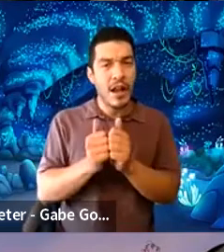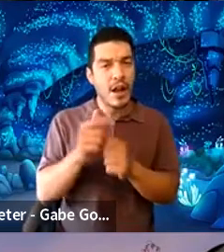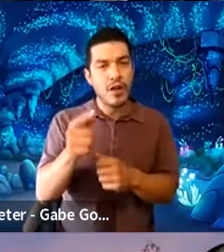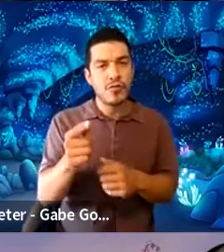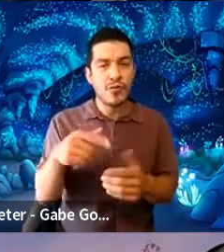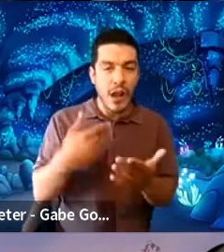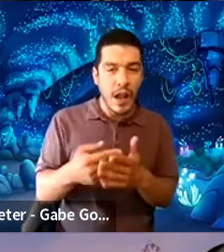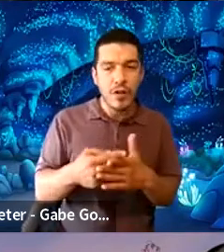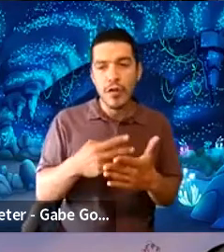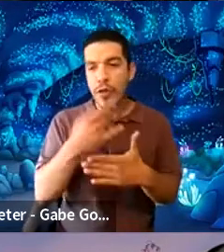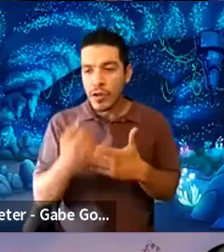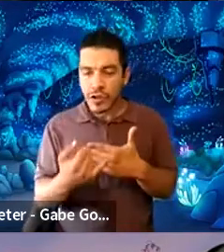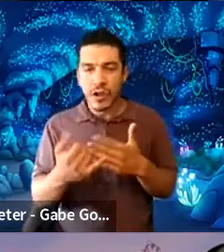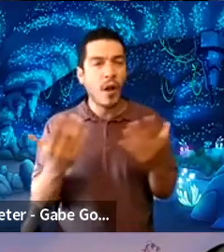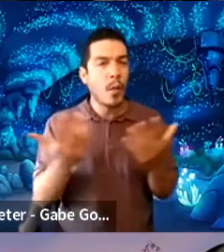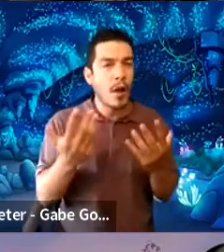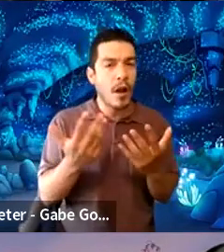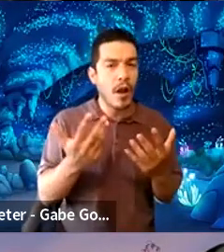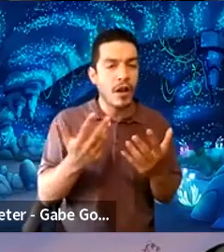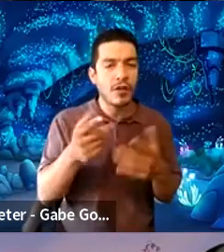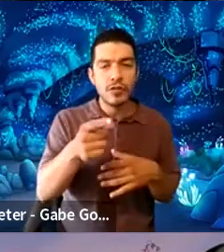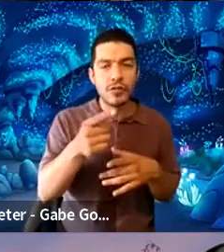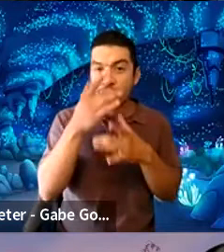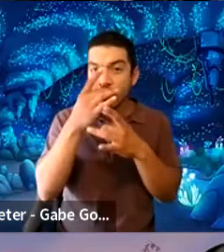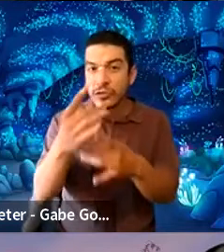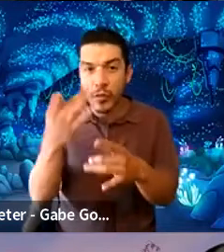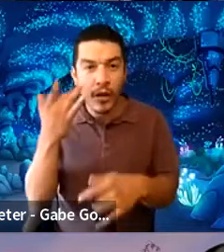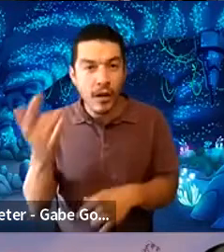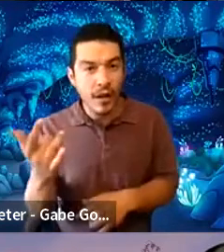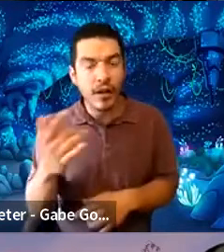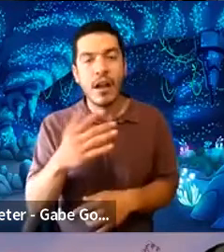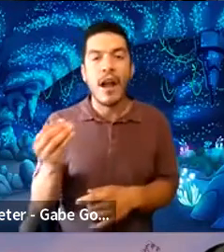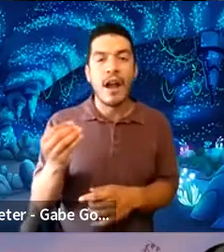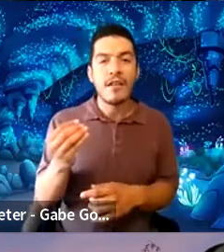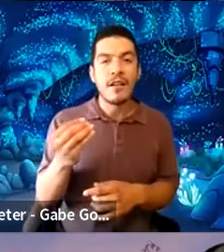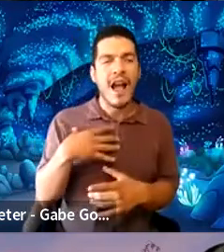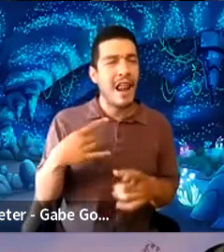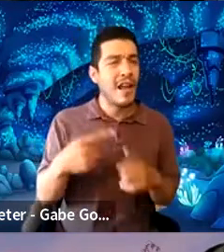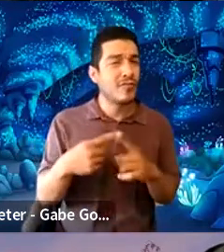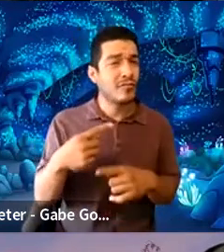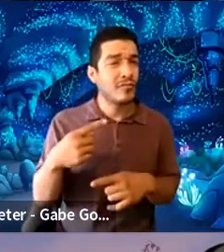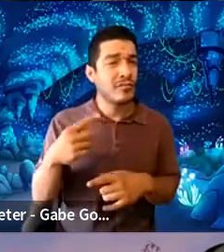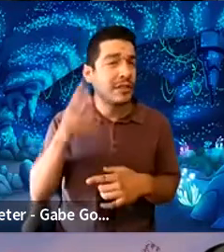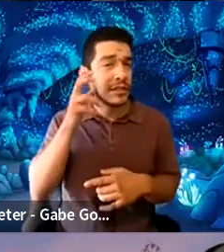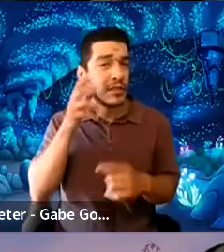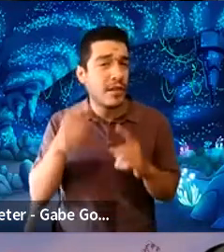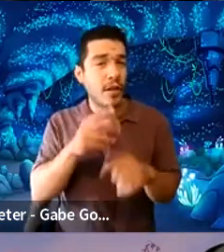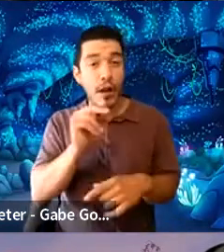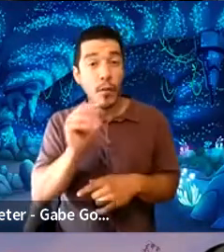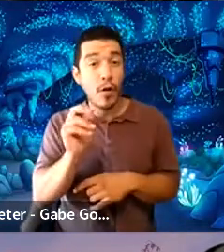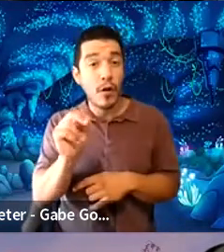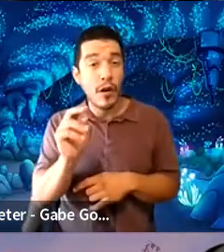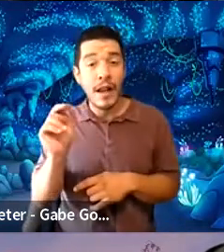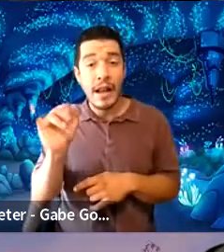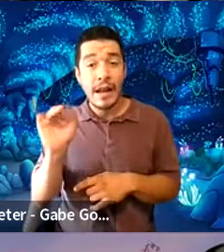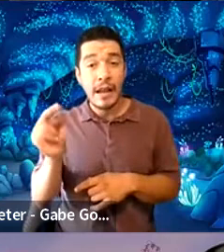to the project, what attracted you to it? And I'd also like to hear from Norton and Neev